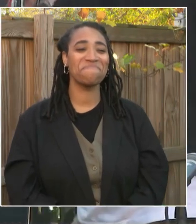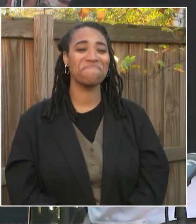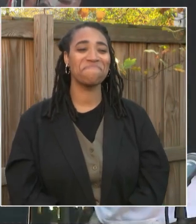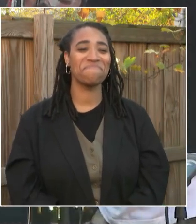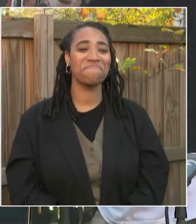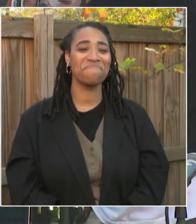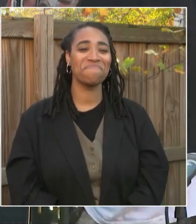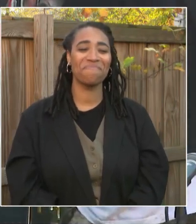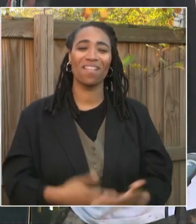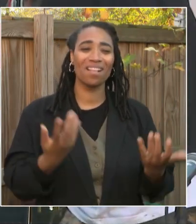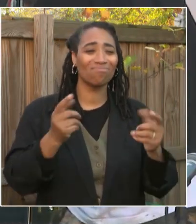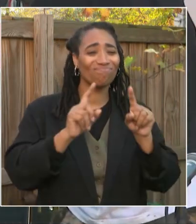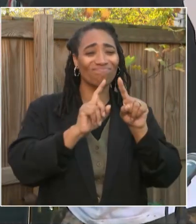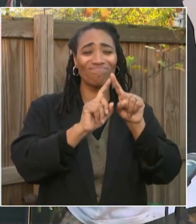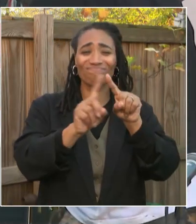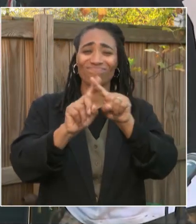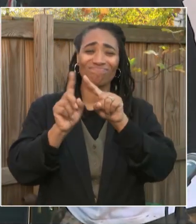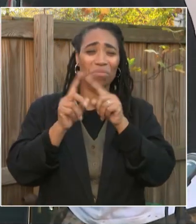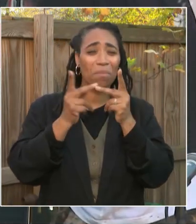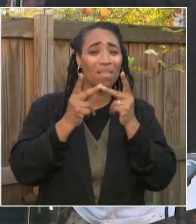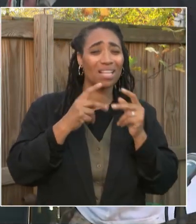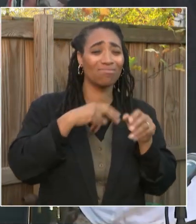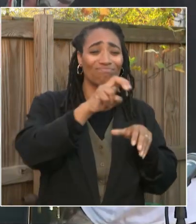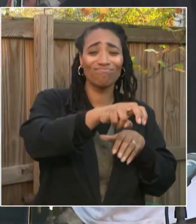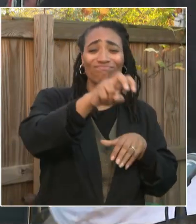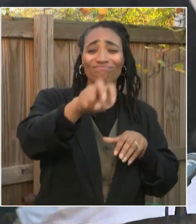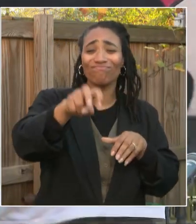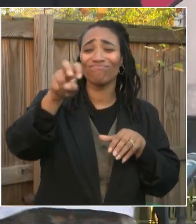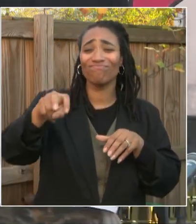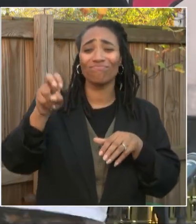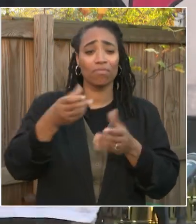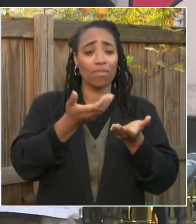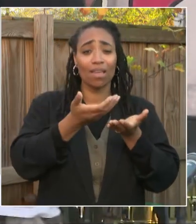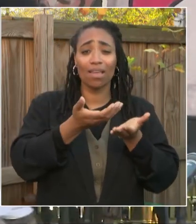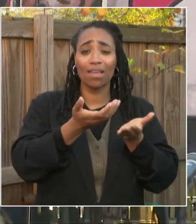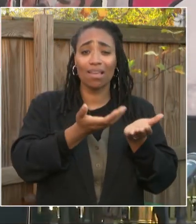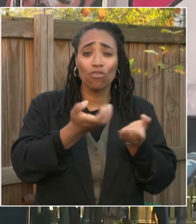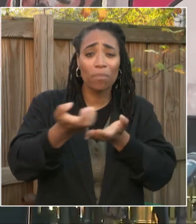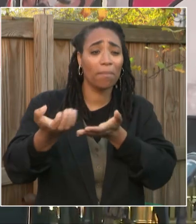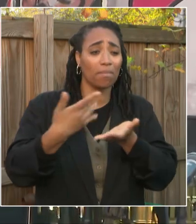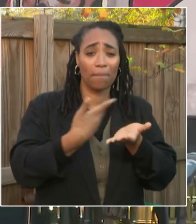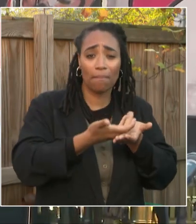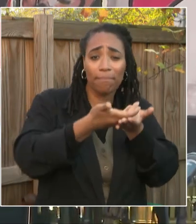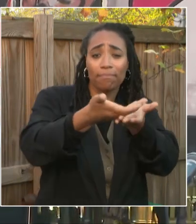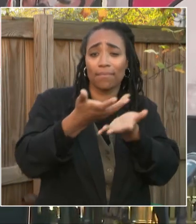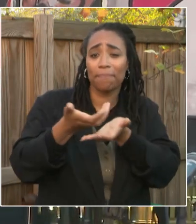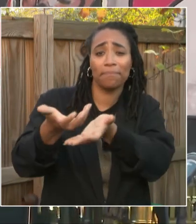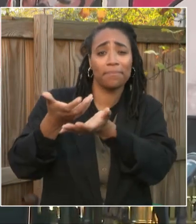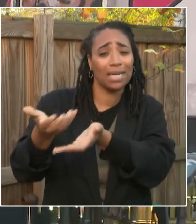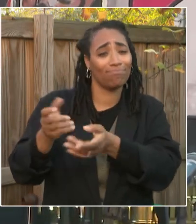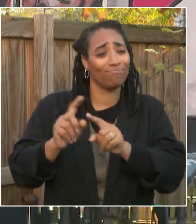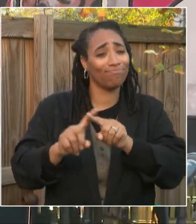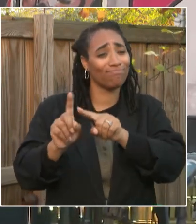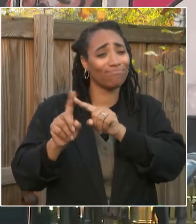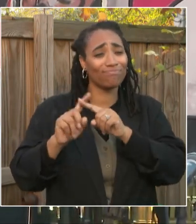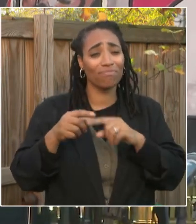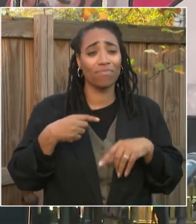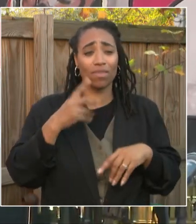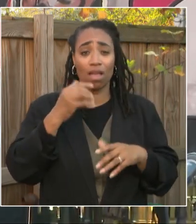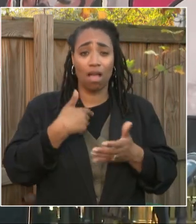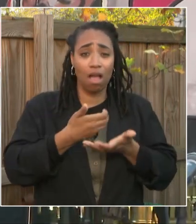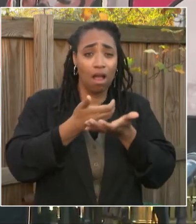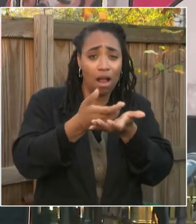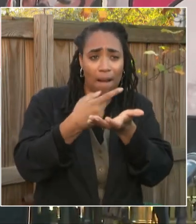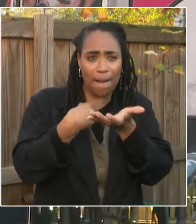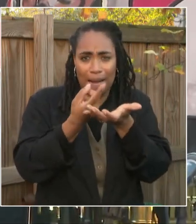let me carry the equipment inside the black hole. And then Chief and them would put me out. I hide in the bathroom. They say, G, get out